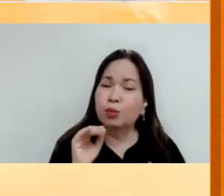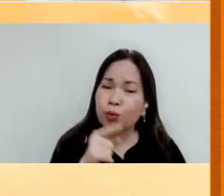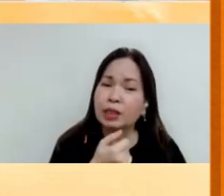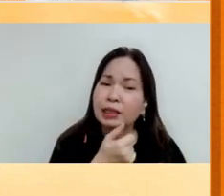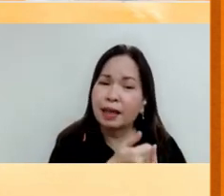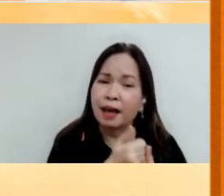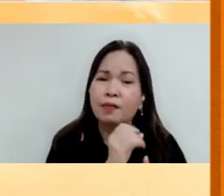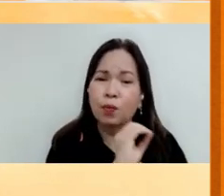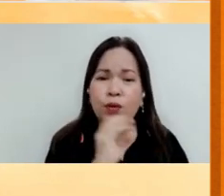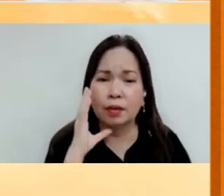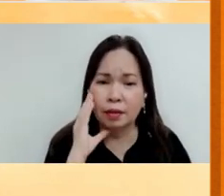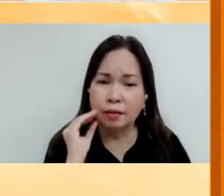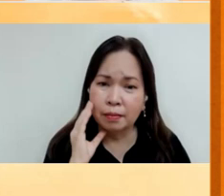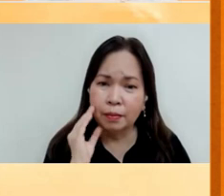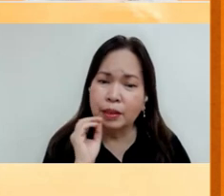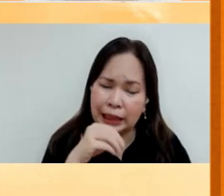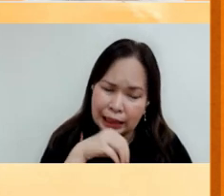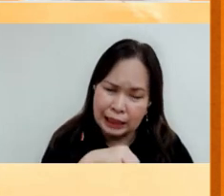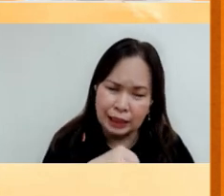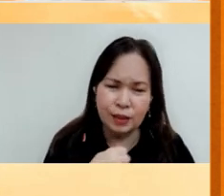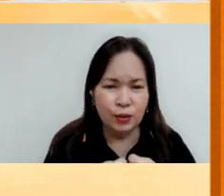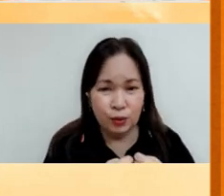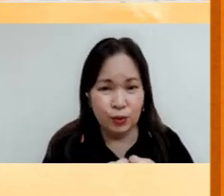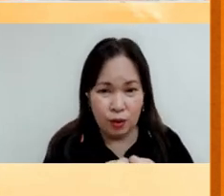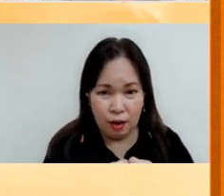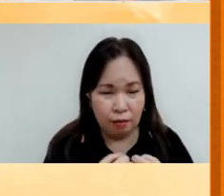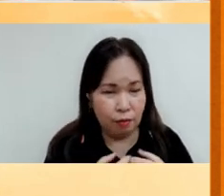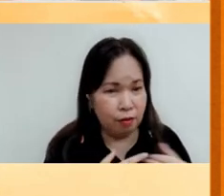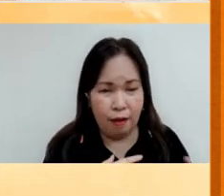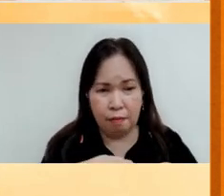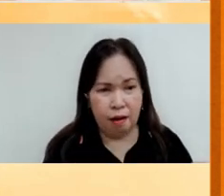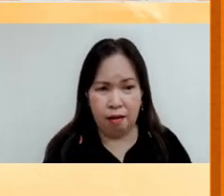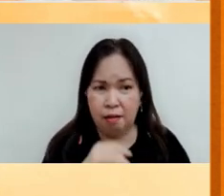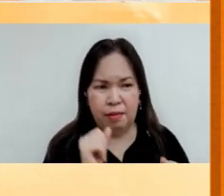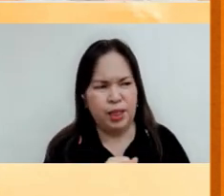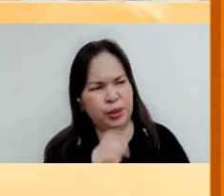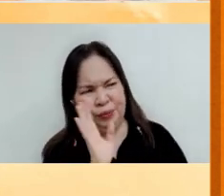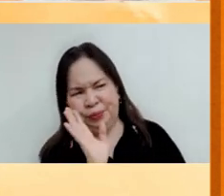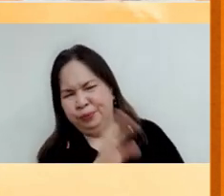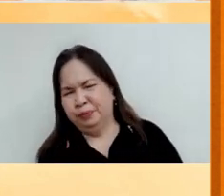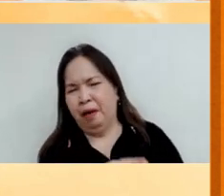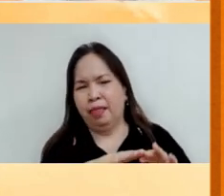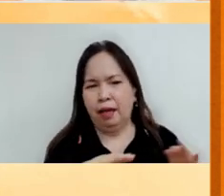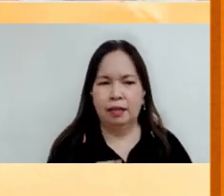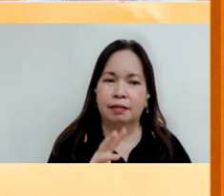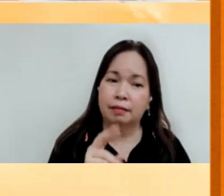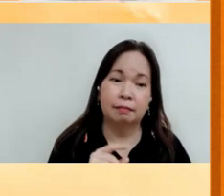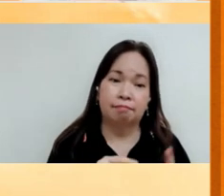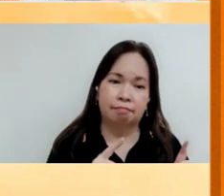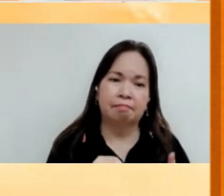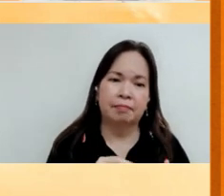have their own internal experiences, and we shouldn't invalidate that. And then the shoulds, whenever sometimes when